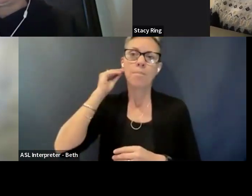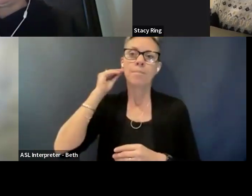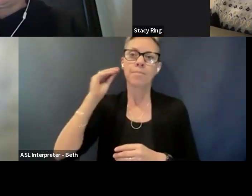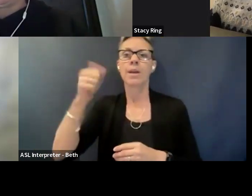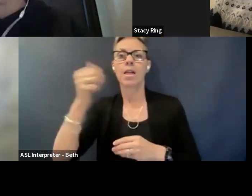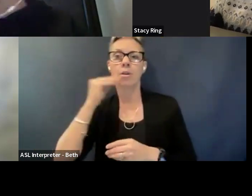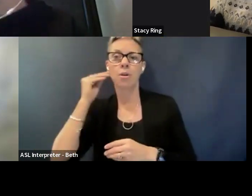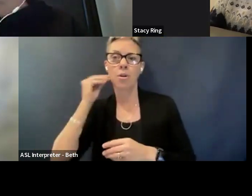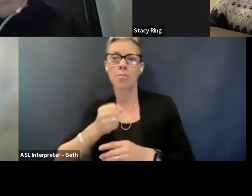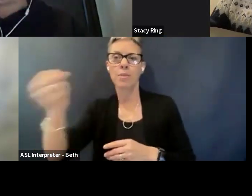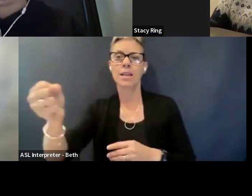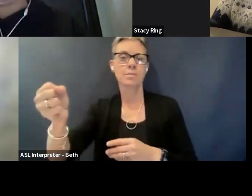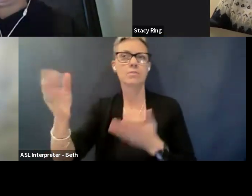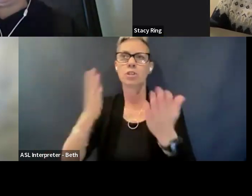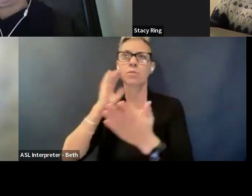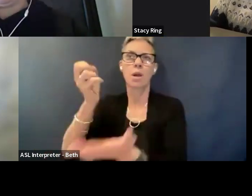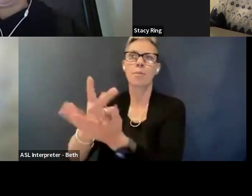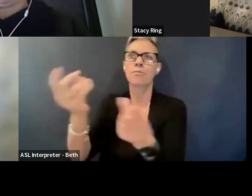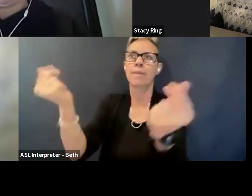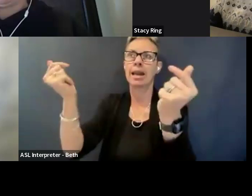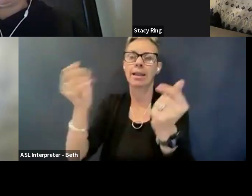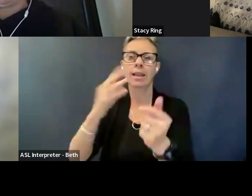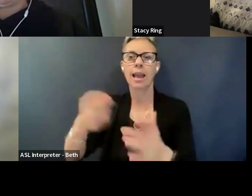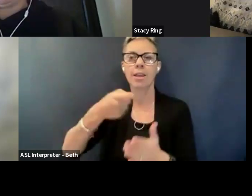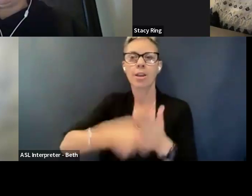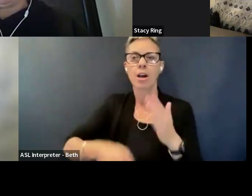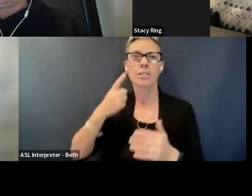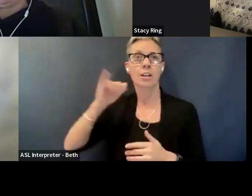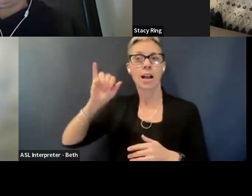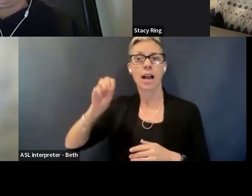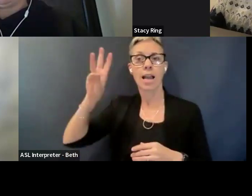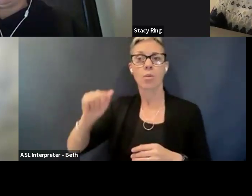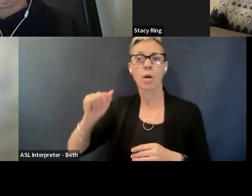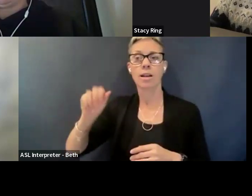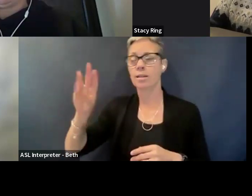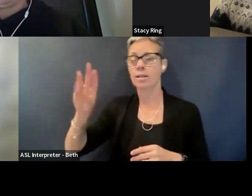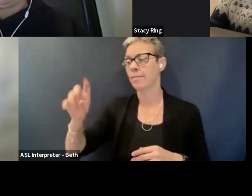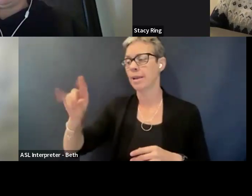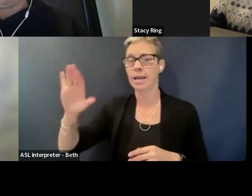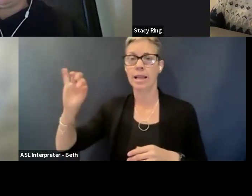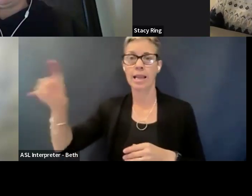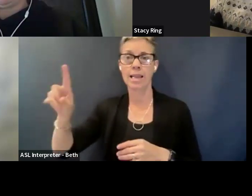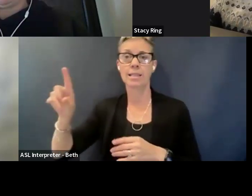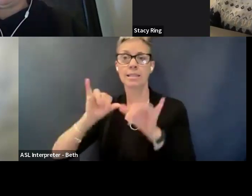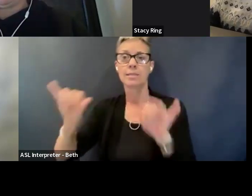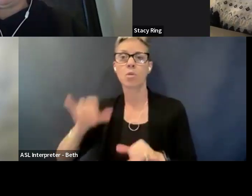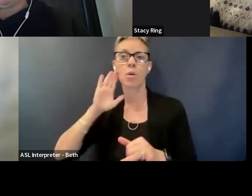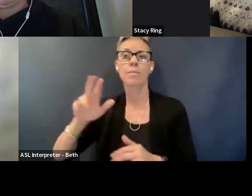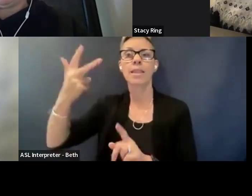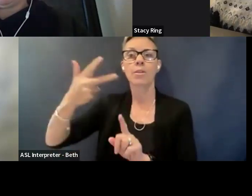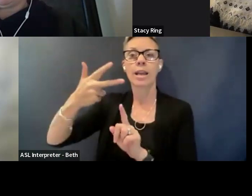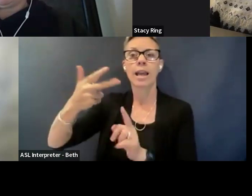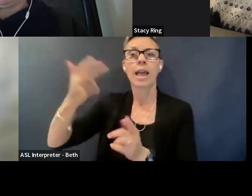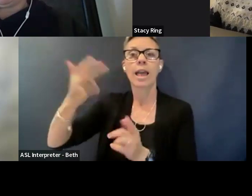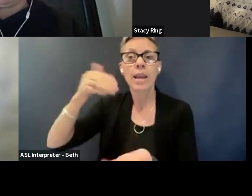been approved immediately, and the cost to the state of Iowa Medicaid system would have been about $3,000 a month more